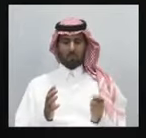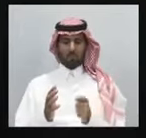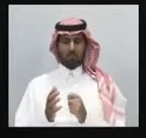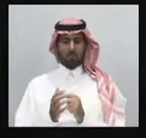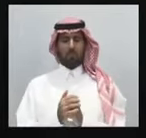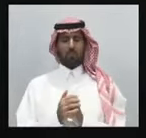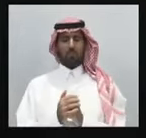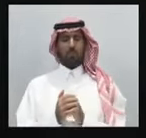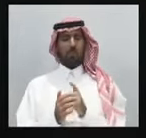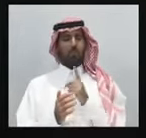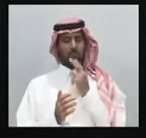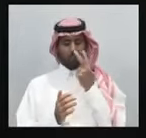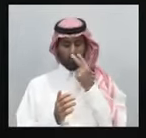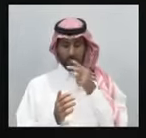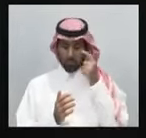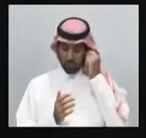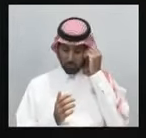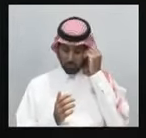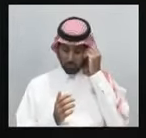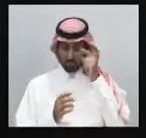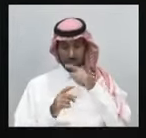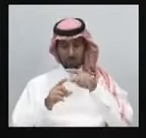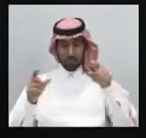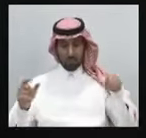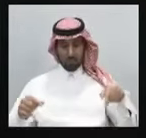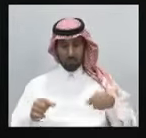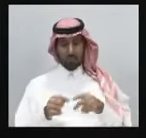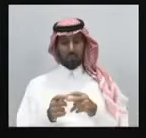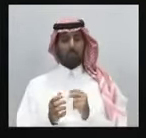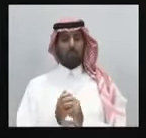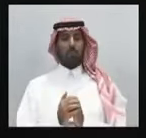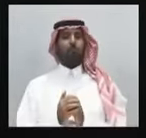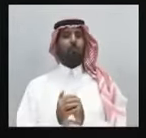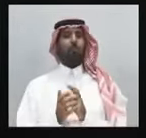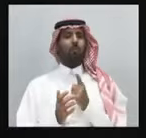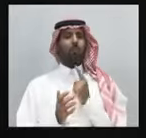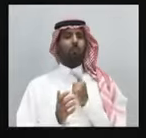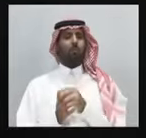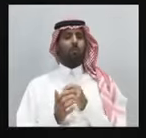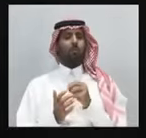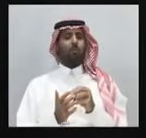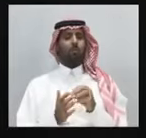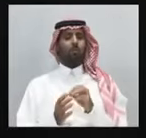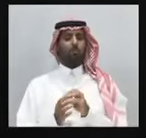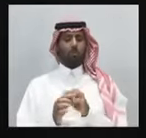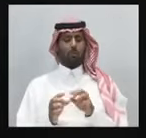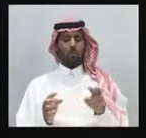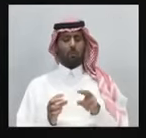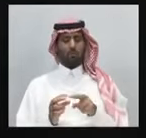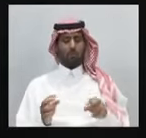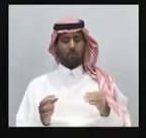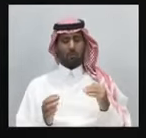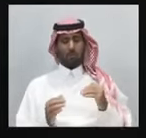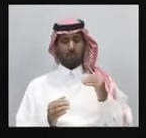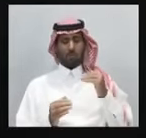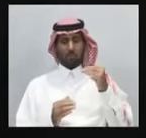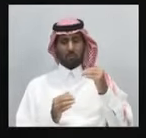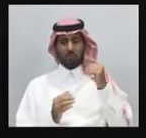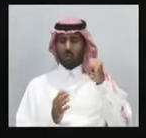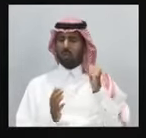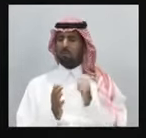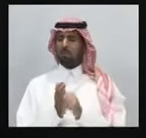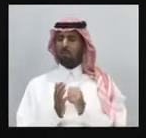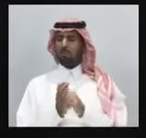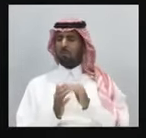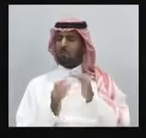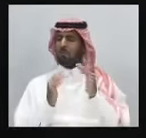the maps, the engineering maps. Let's say they will give you details about the bridge, about the house, or